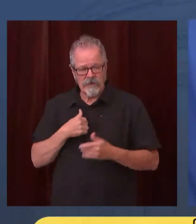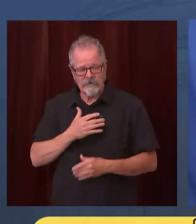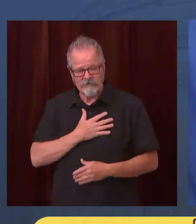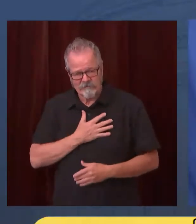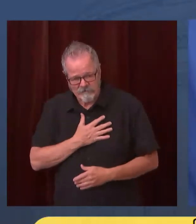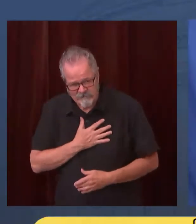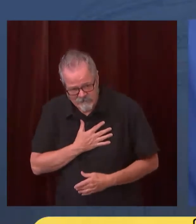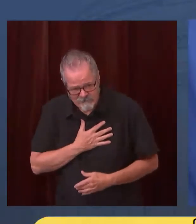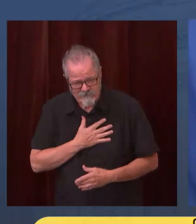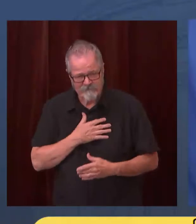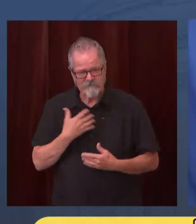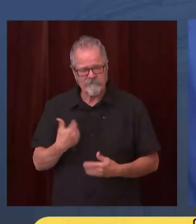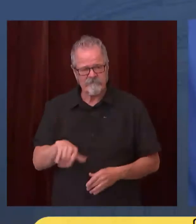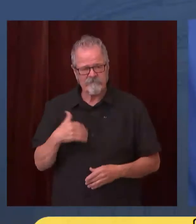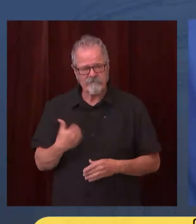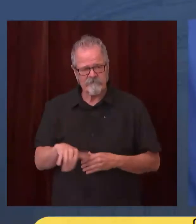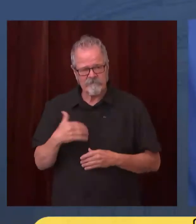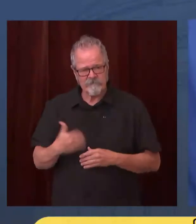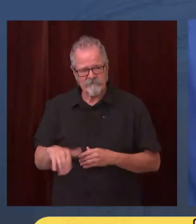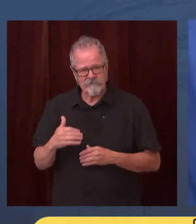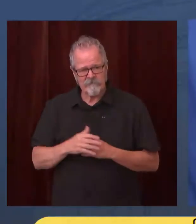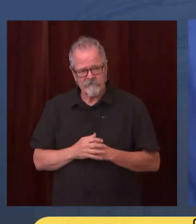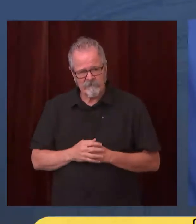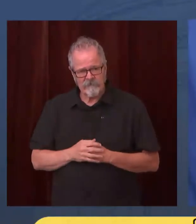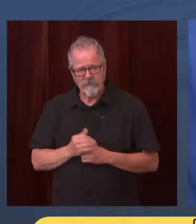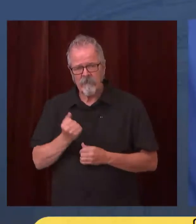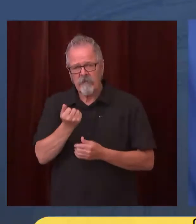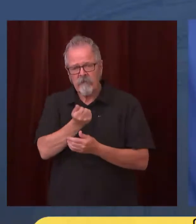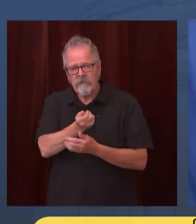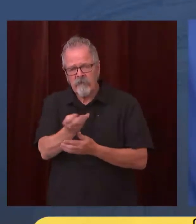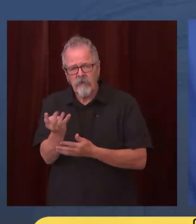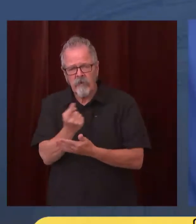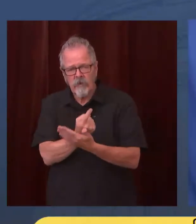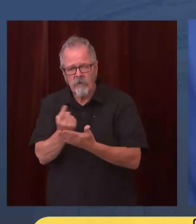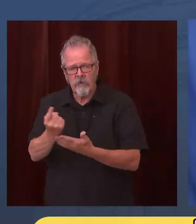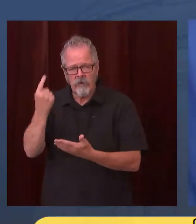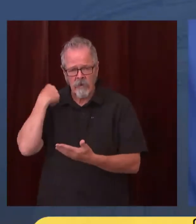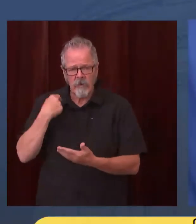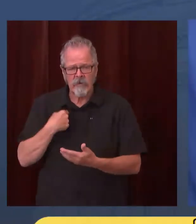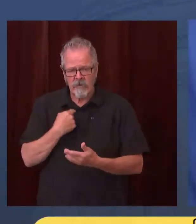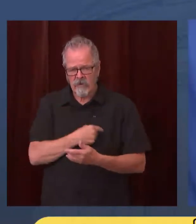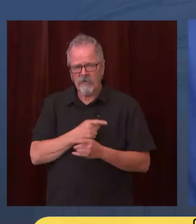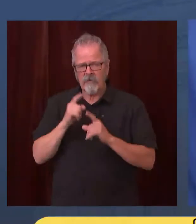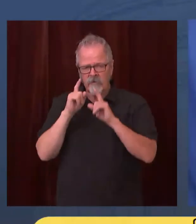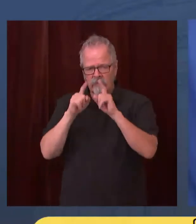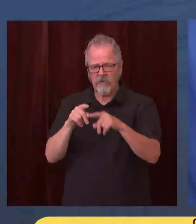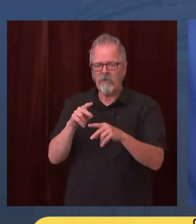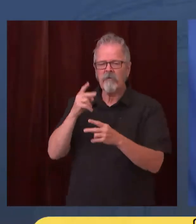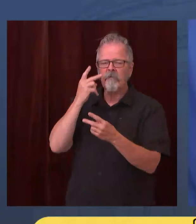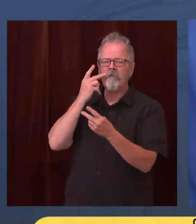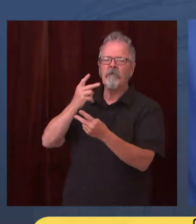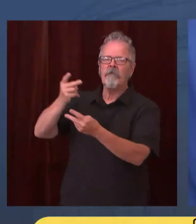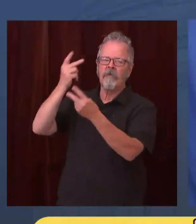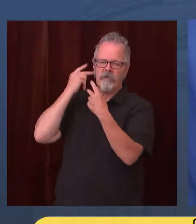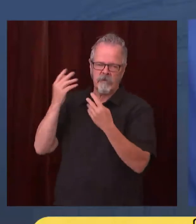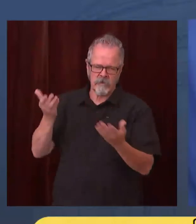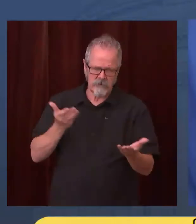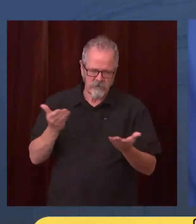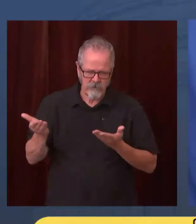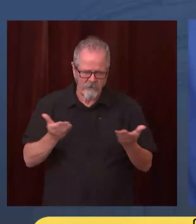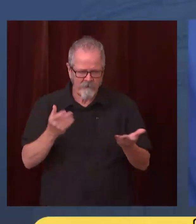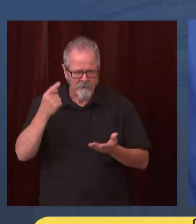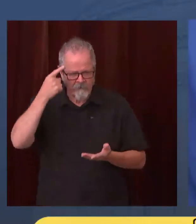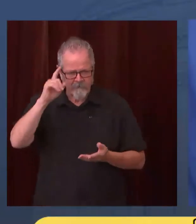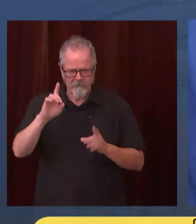to his 9-year-old daughter give a eulogy, and it was very eloquent. Obviously, she